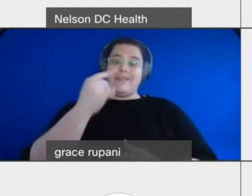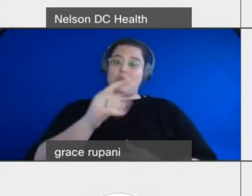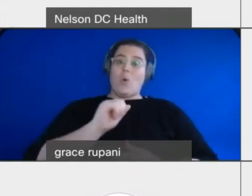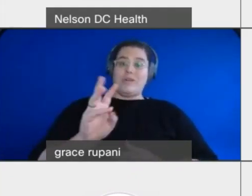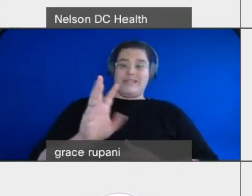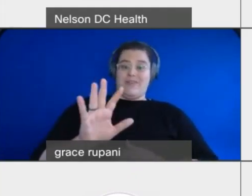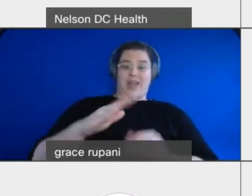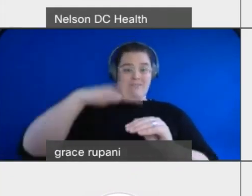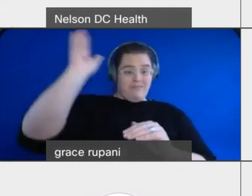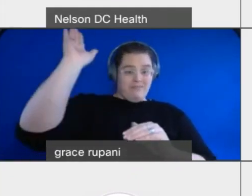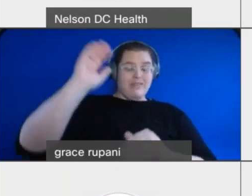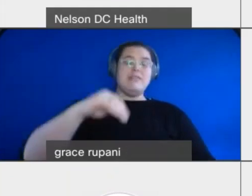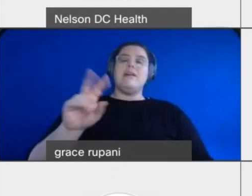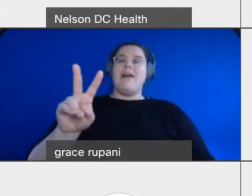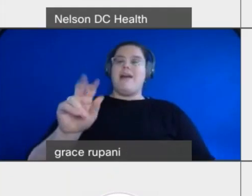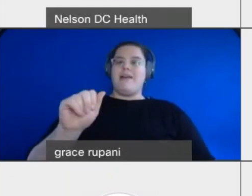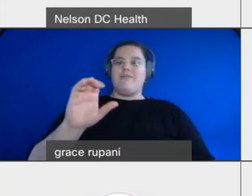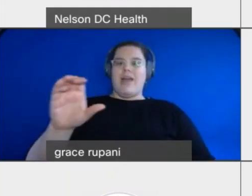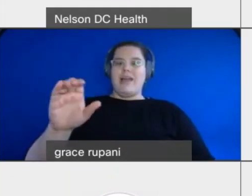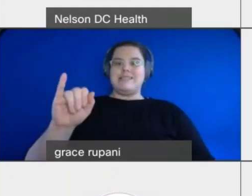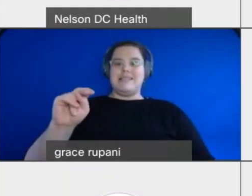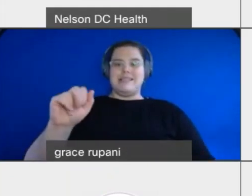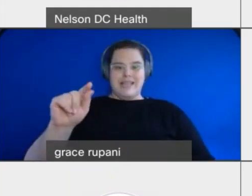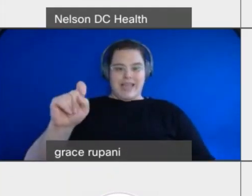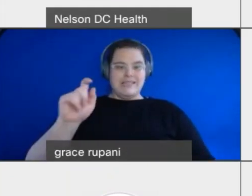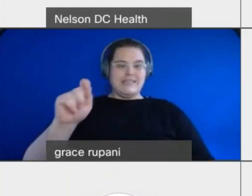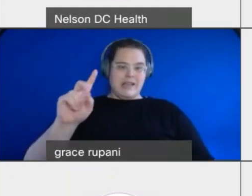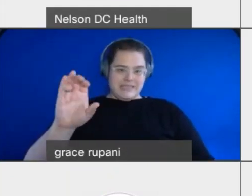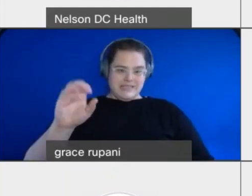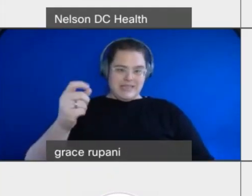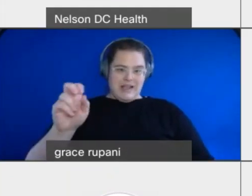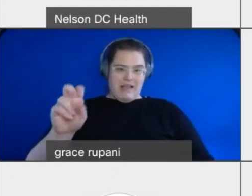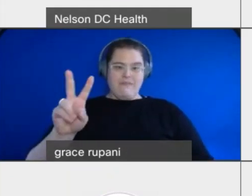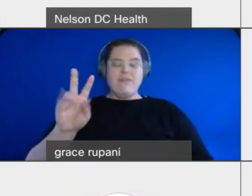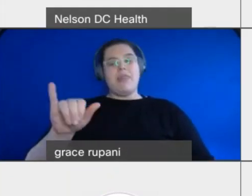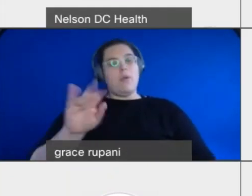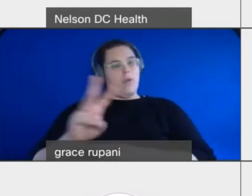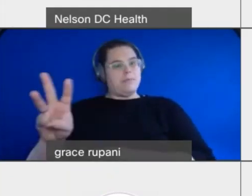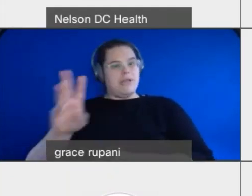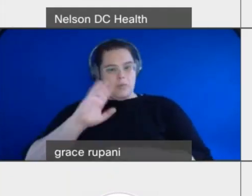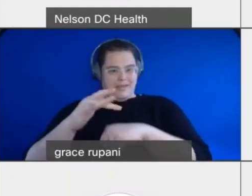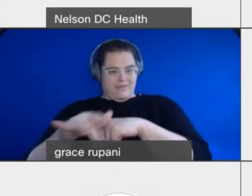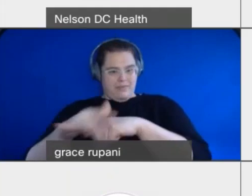vaccinate.dc.gov site will be available so that they can log in and register to get a vaccine.